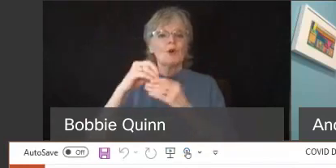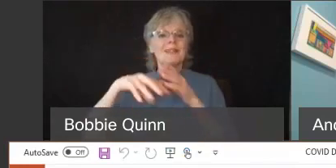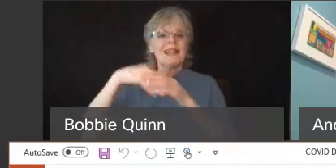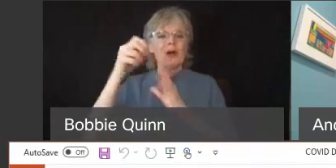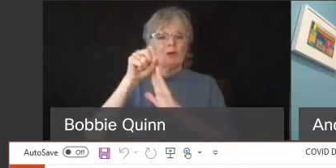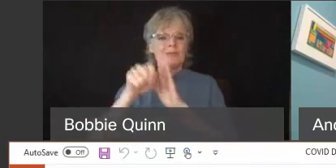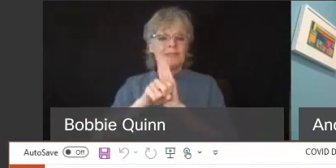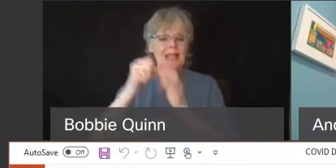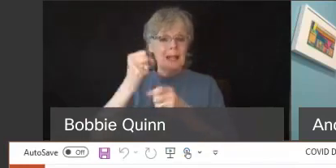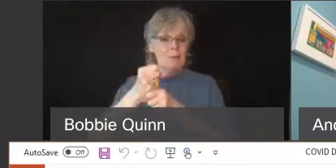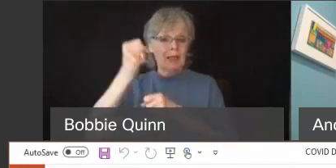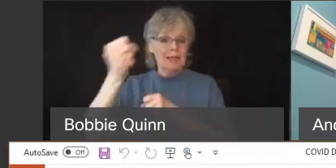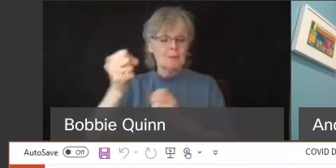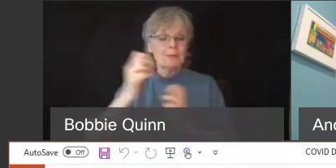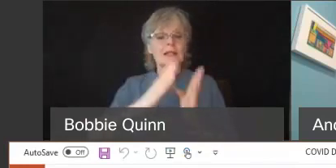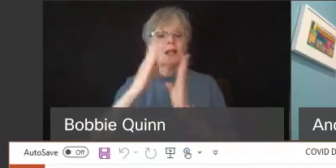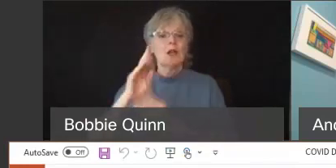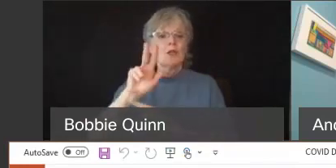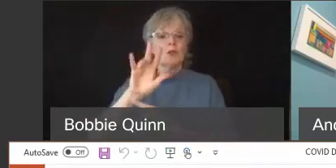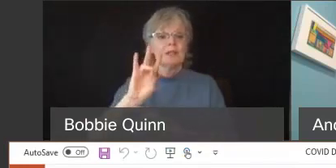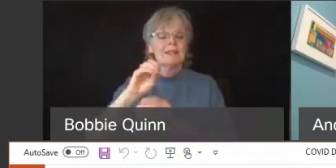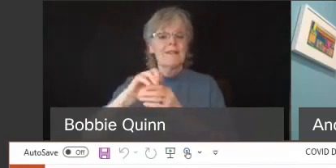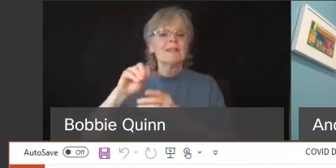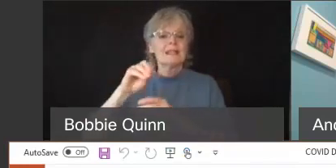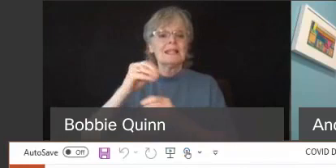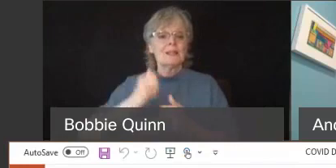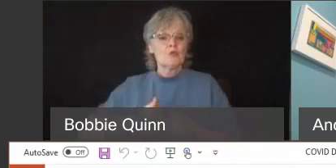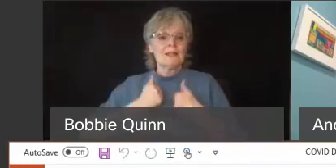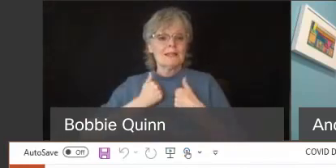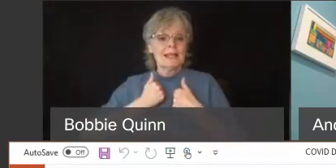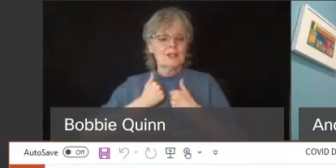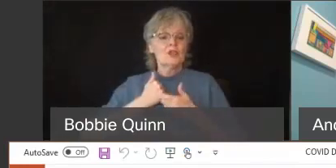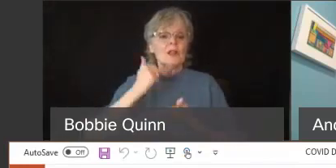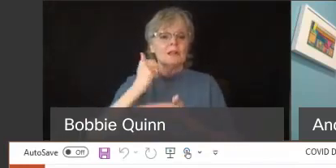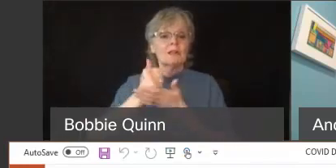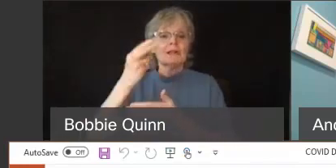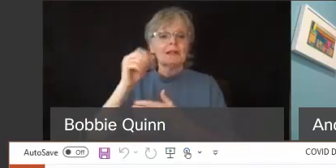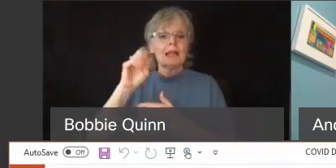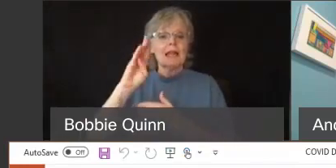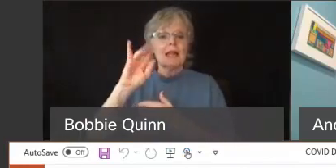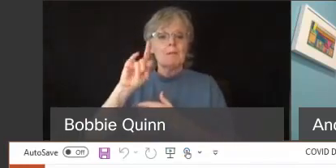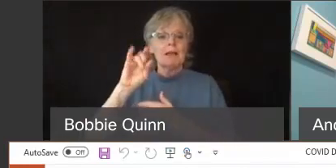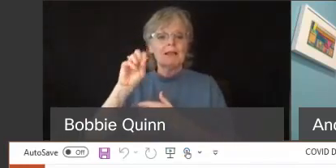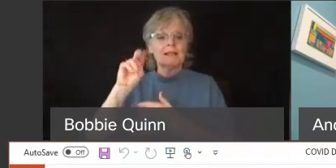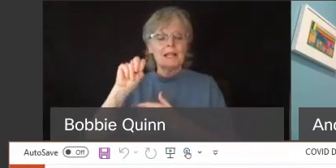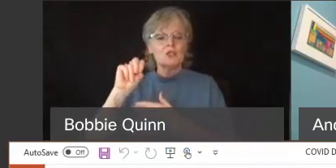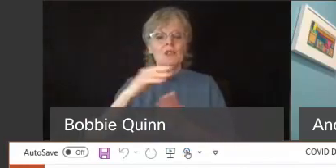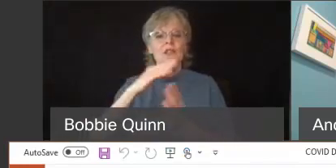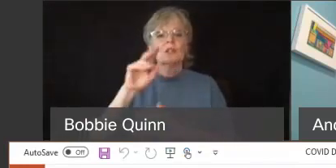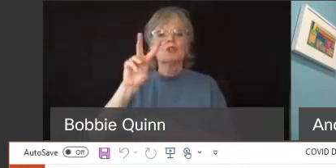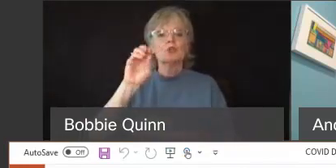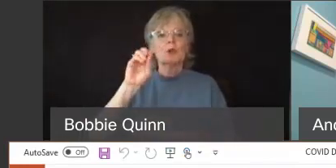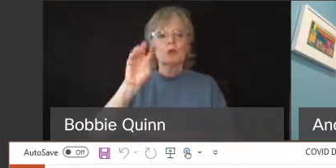placement, 37 in residential habilitation, and 204 in supported